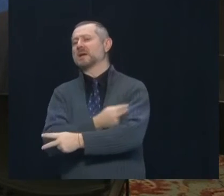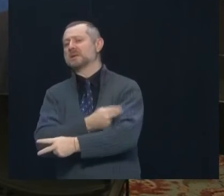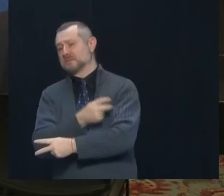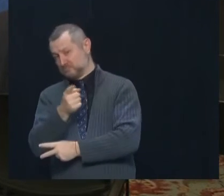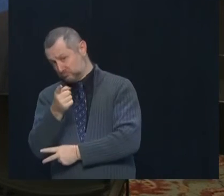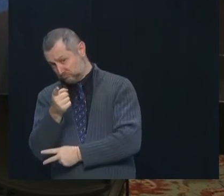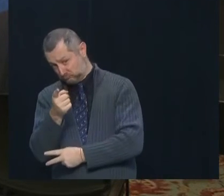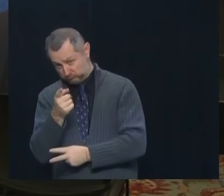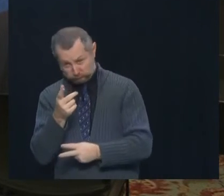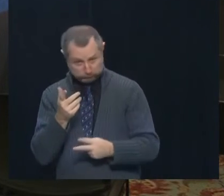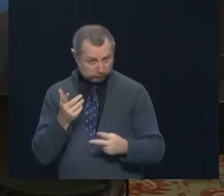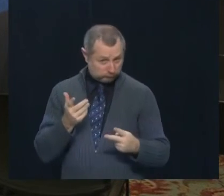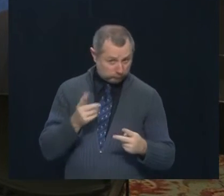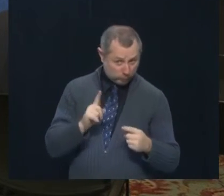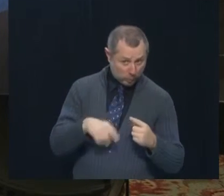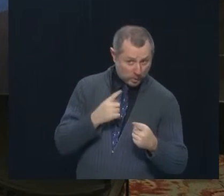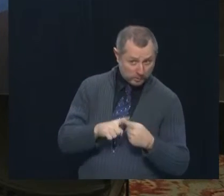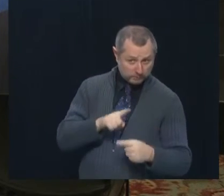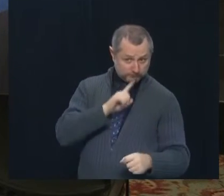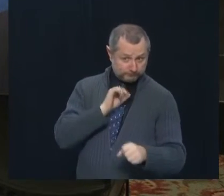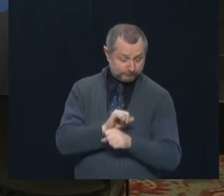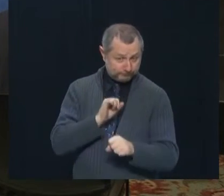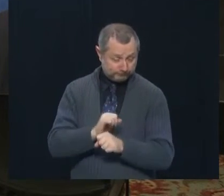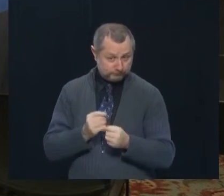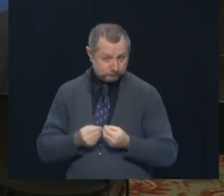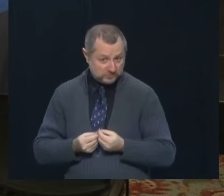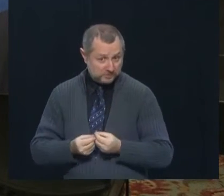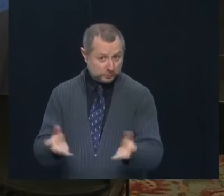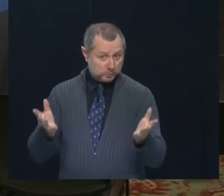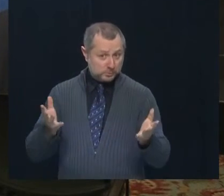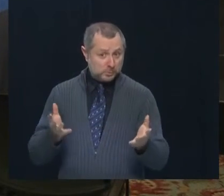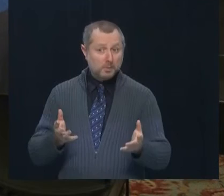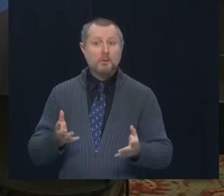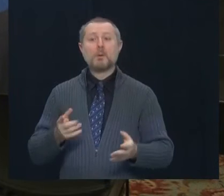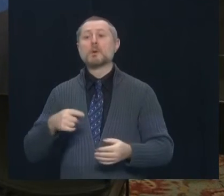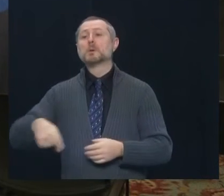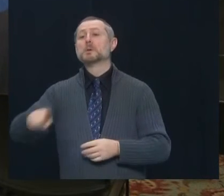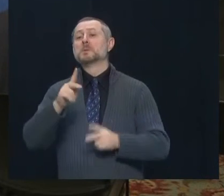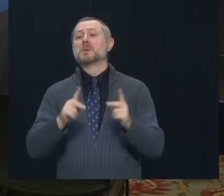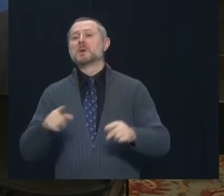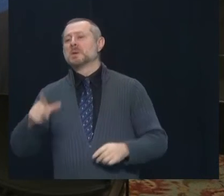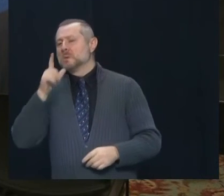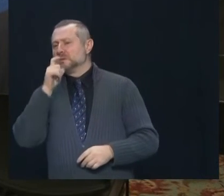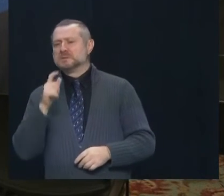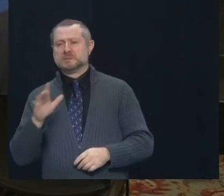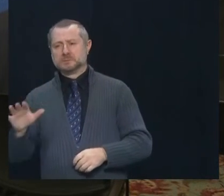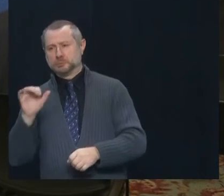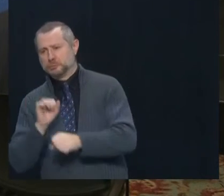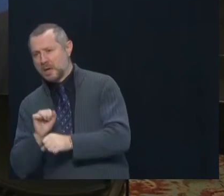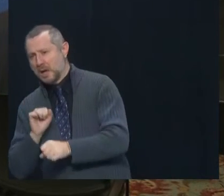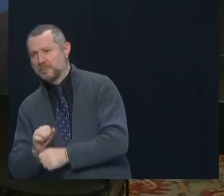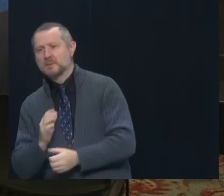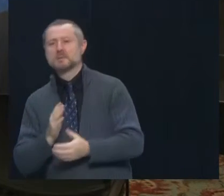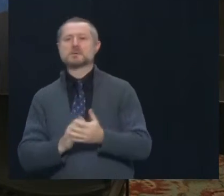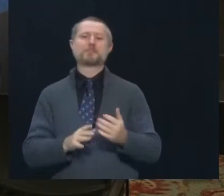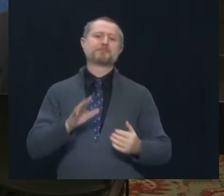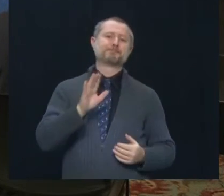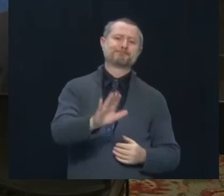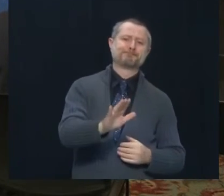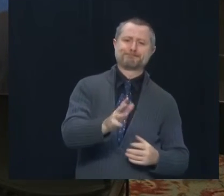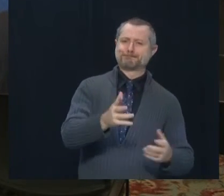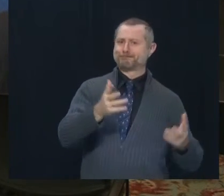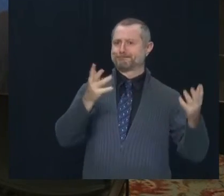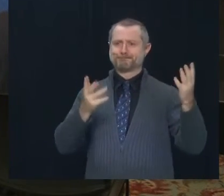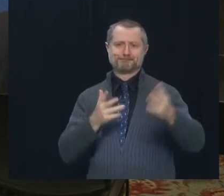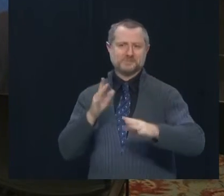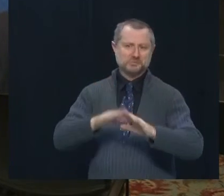that distribution gets underway for people who may have difficulty with either their job or childcare to make sure that they can